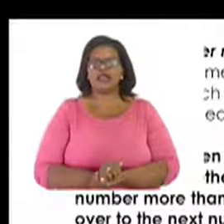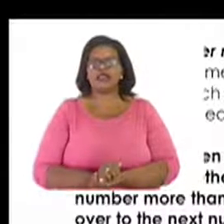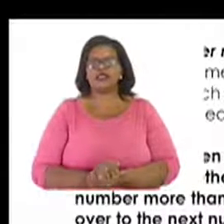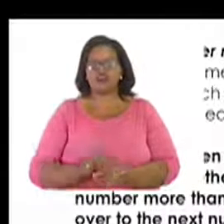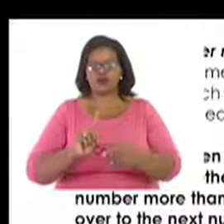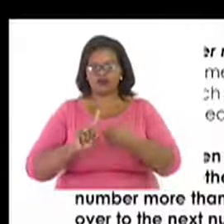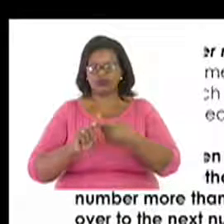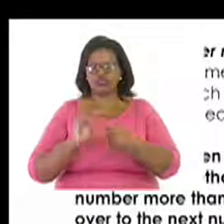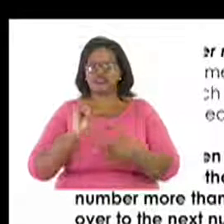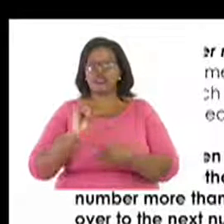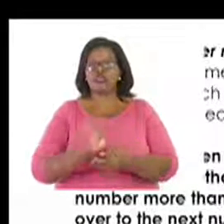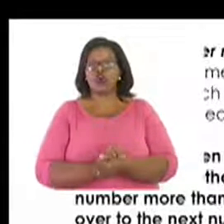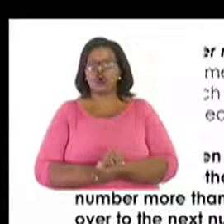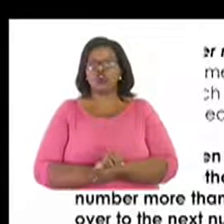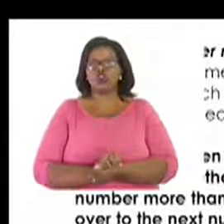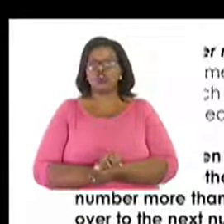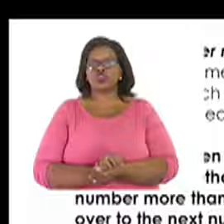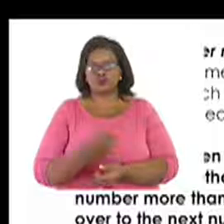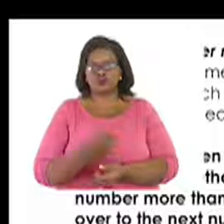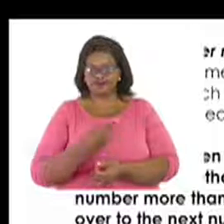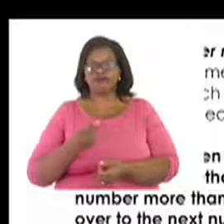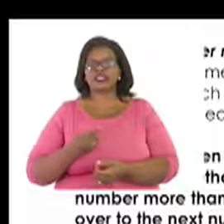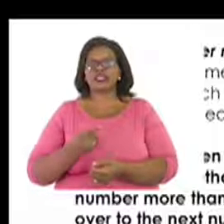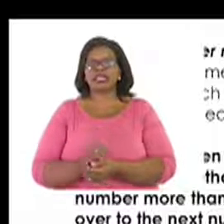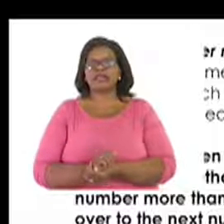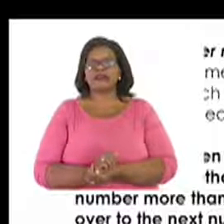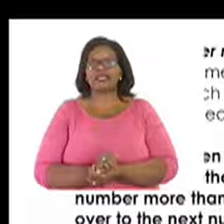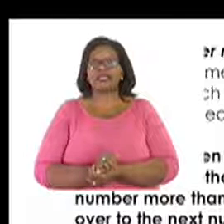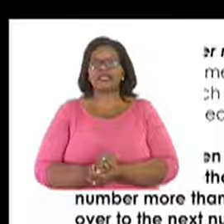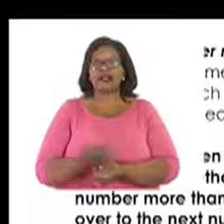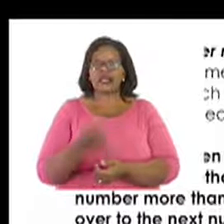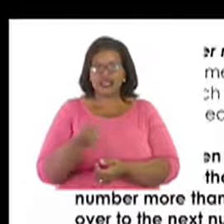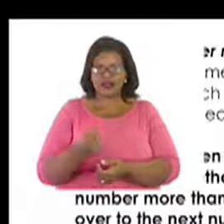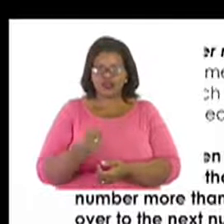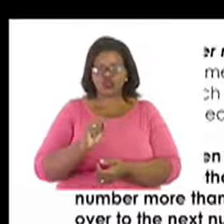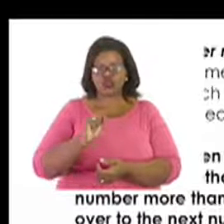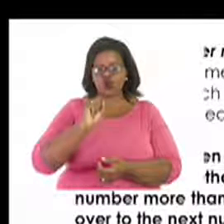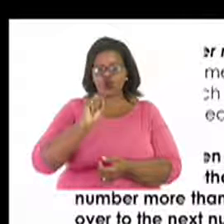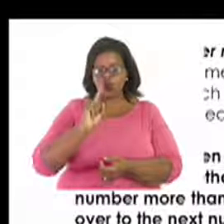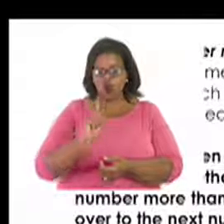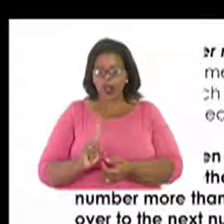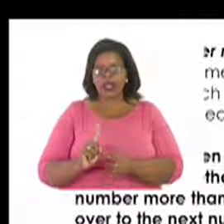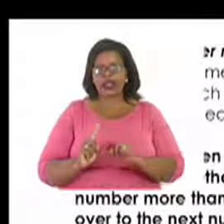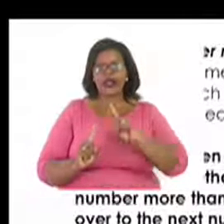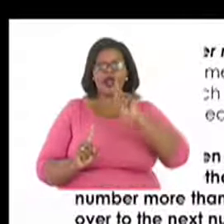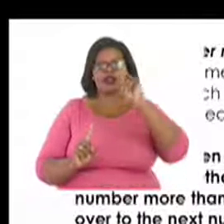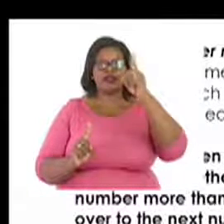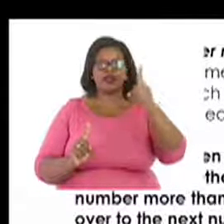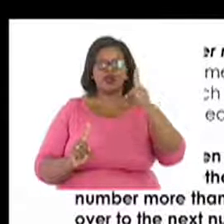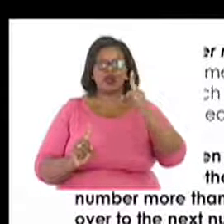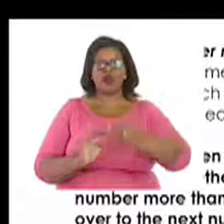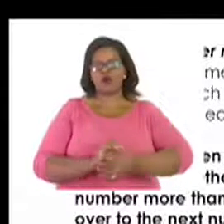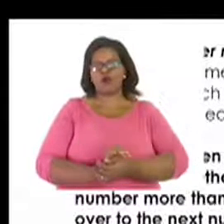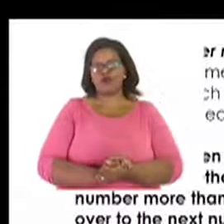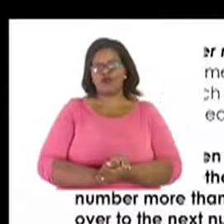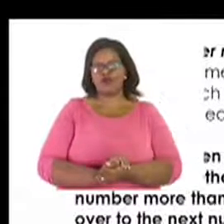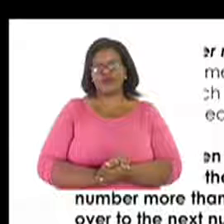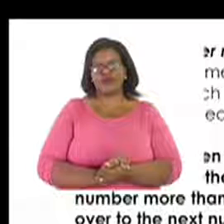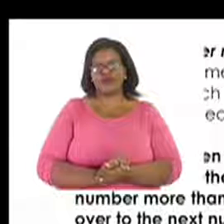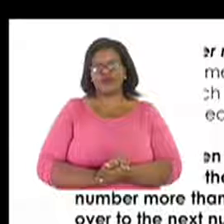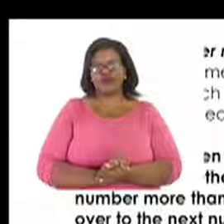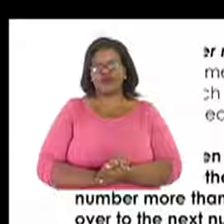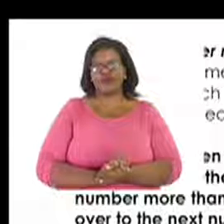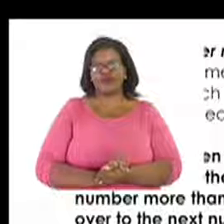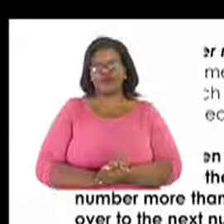0, it's still equal to 11. We write down the 1, and we carry the other one over.